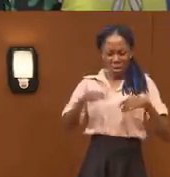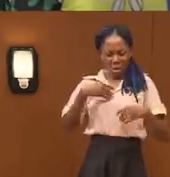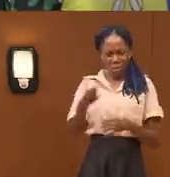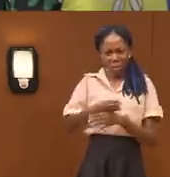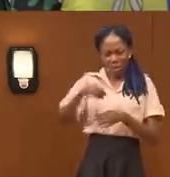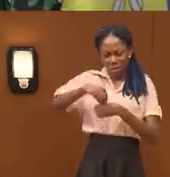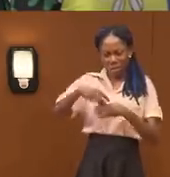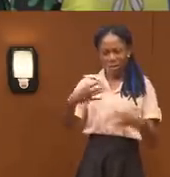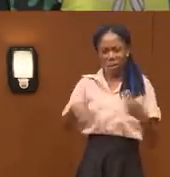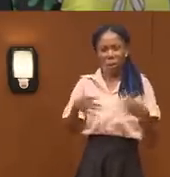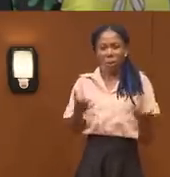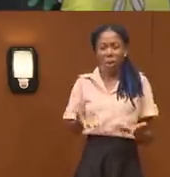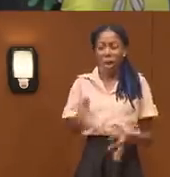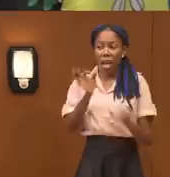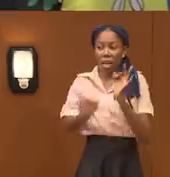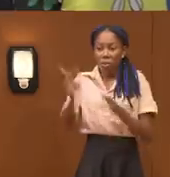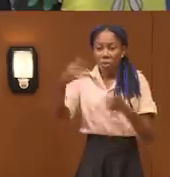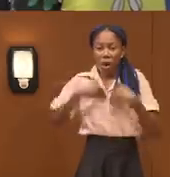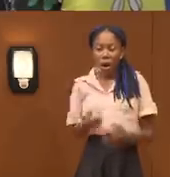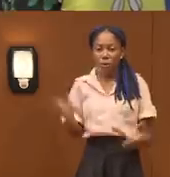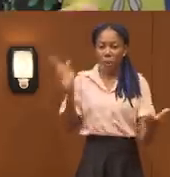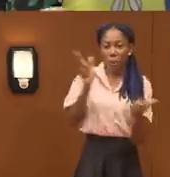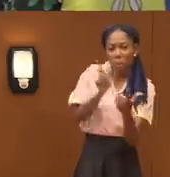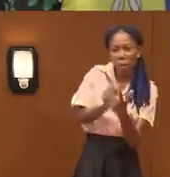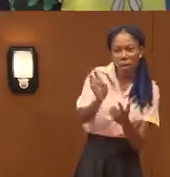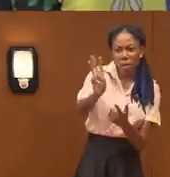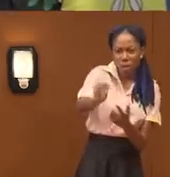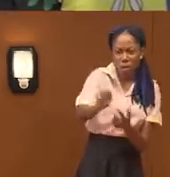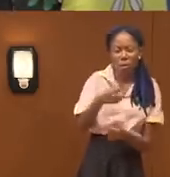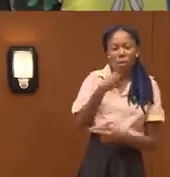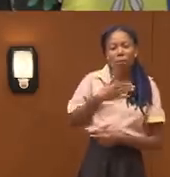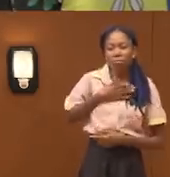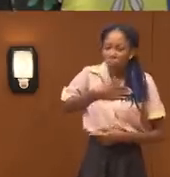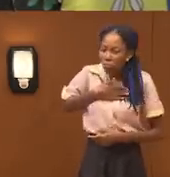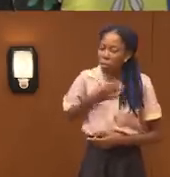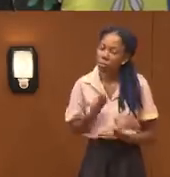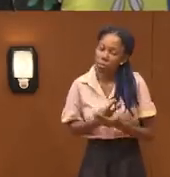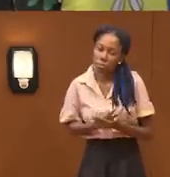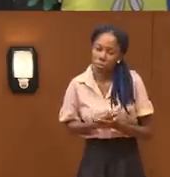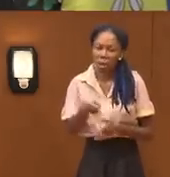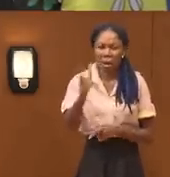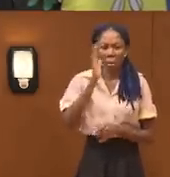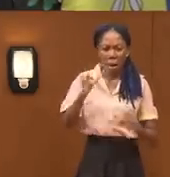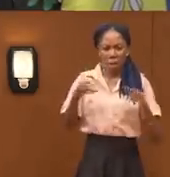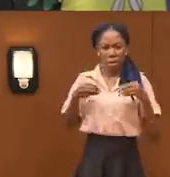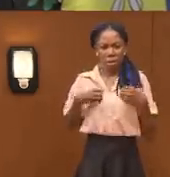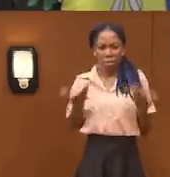here. If you had approached him the proper way, he didn't waste time before granting you the 3 months.